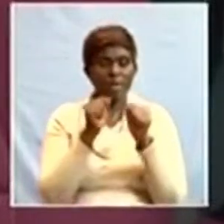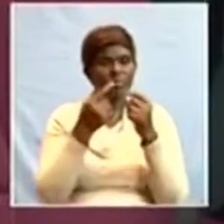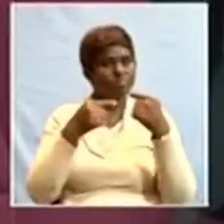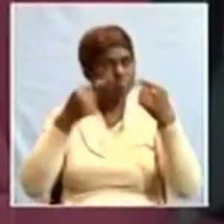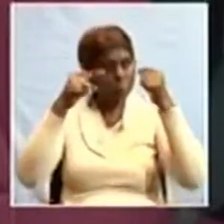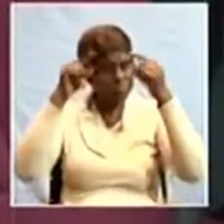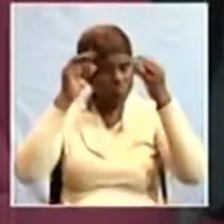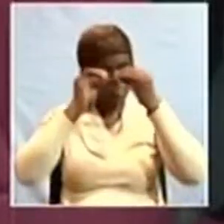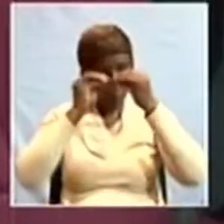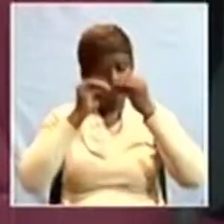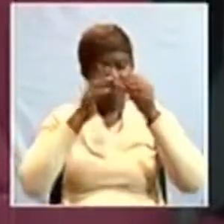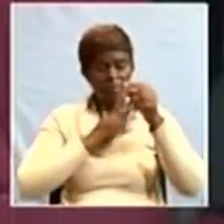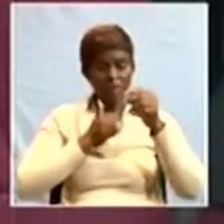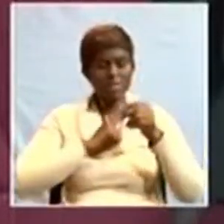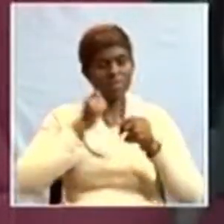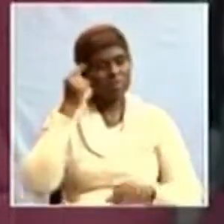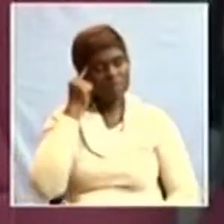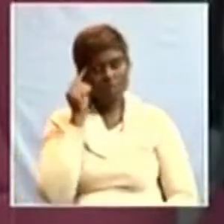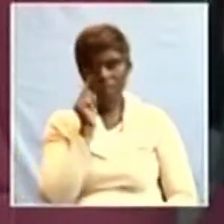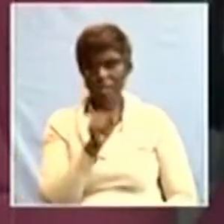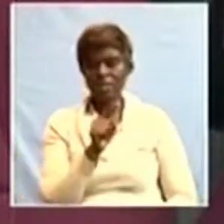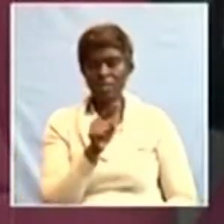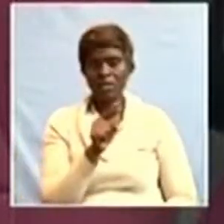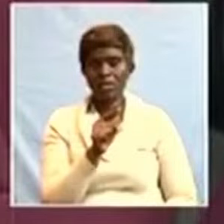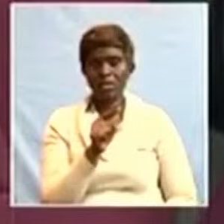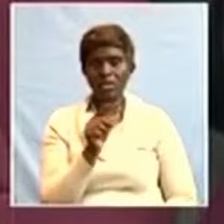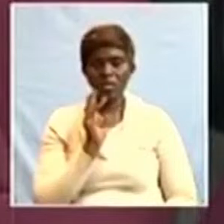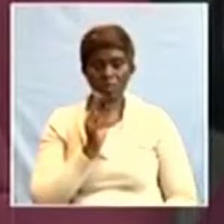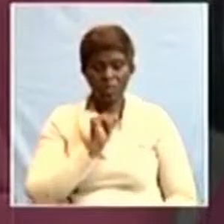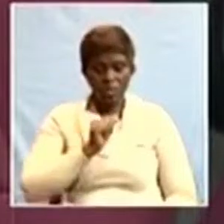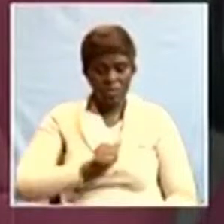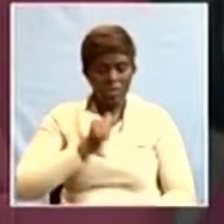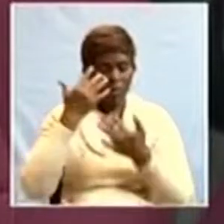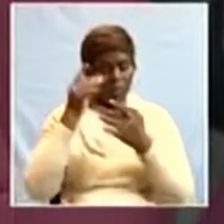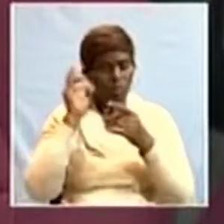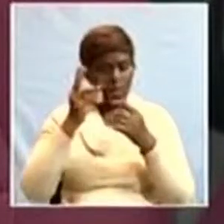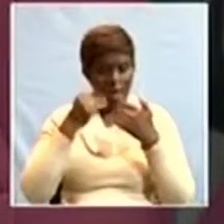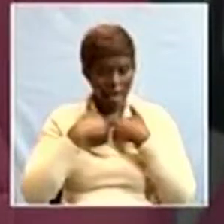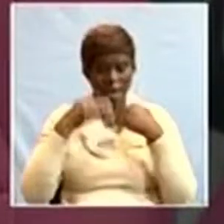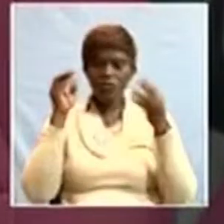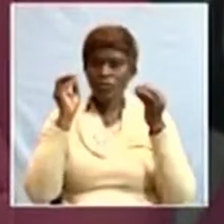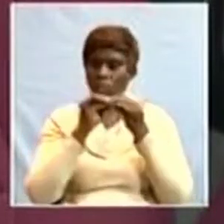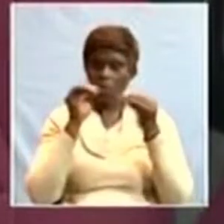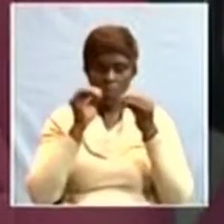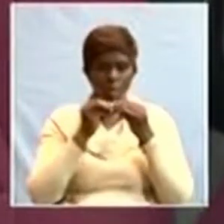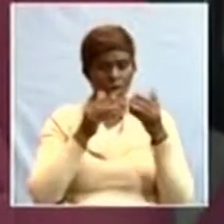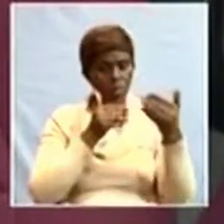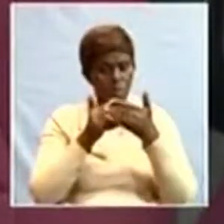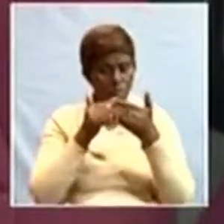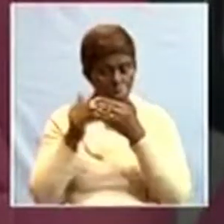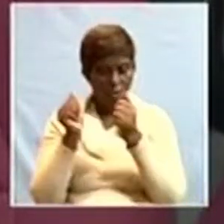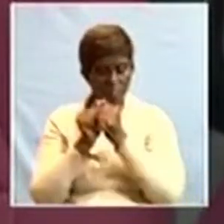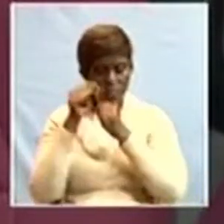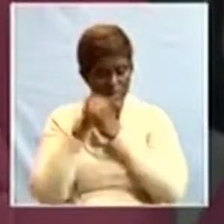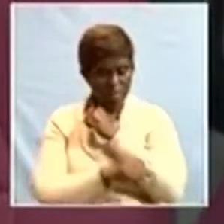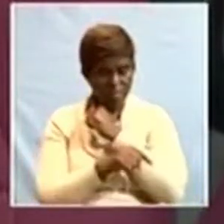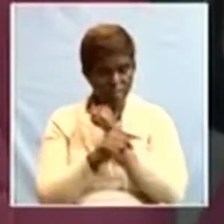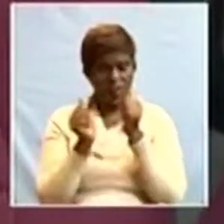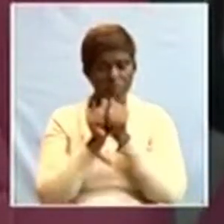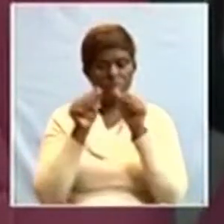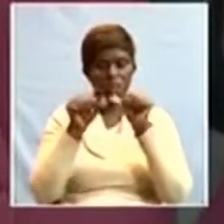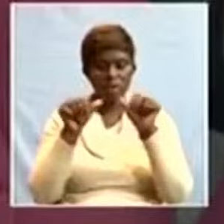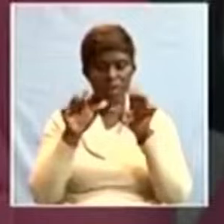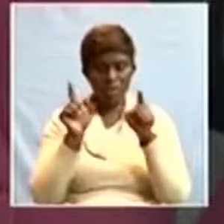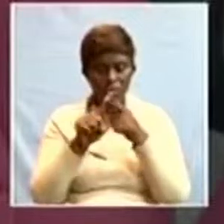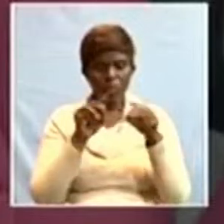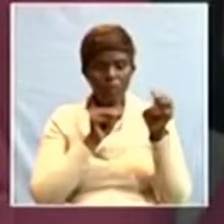escalate. And I think we hope that we'll have more closer and deeper engagement with the auditors